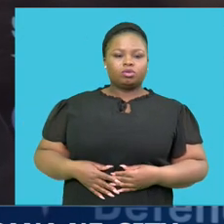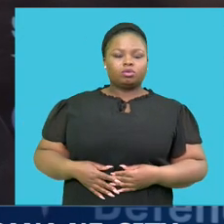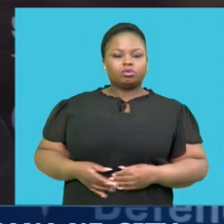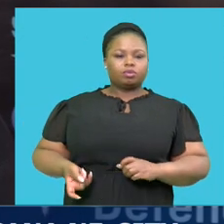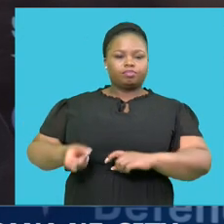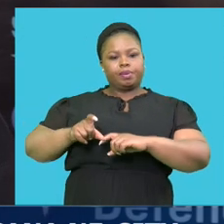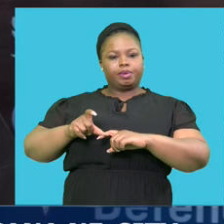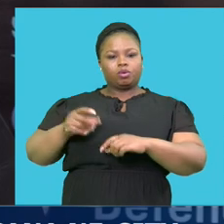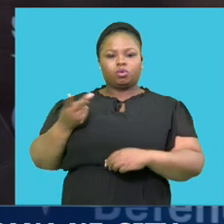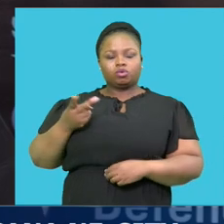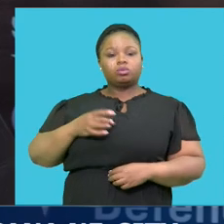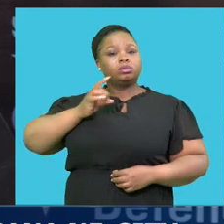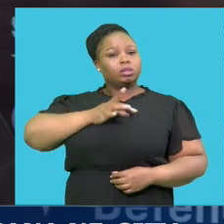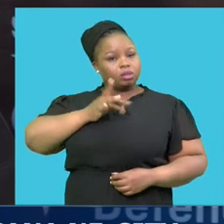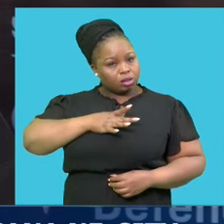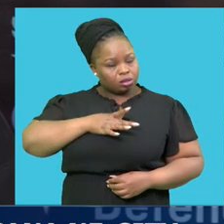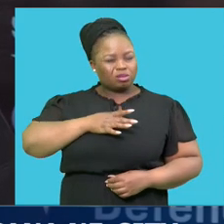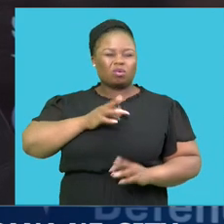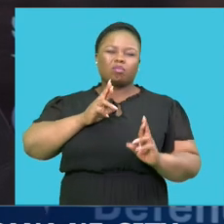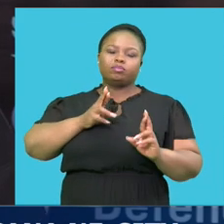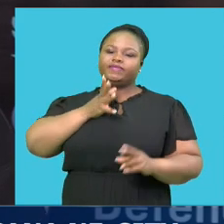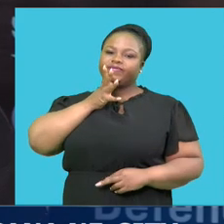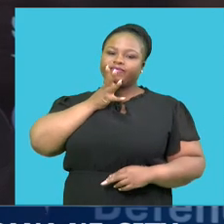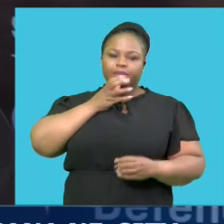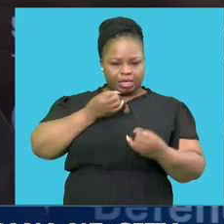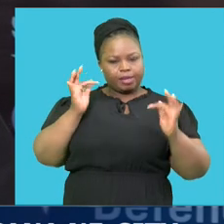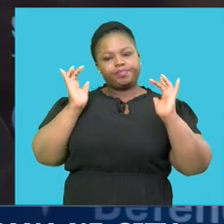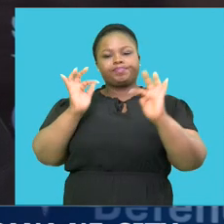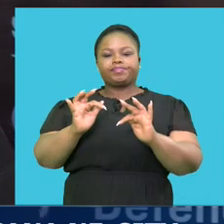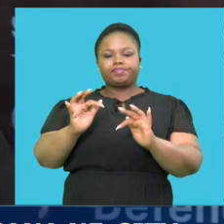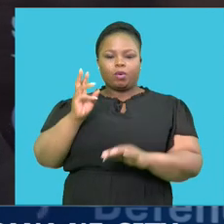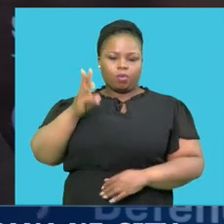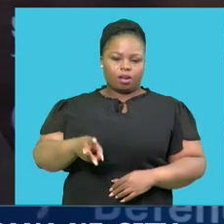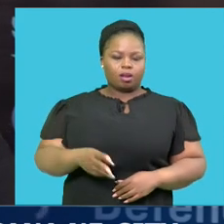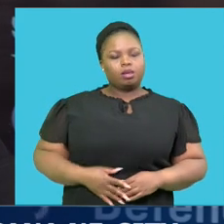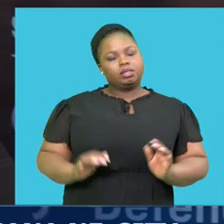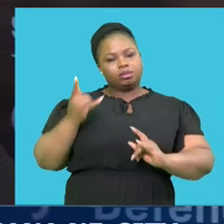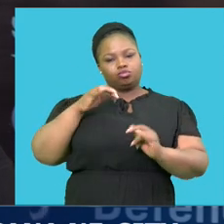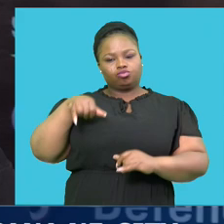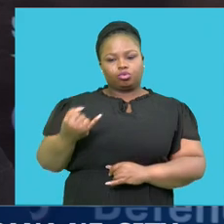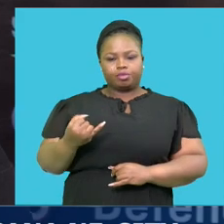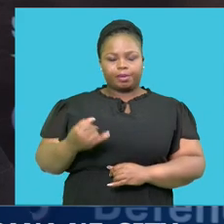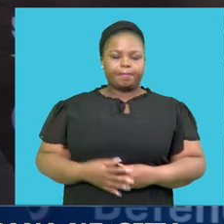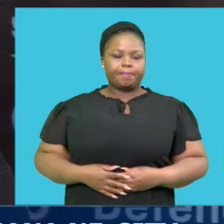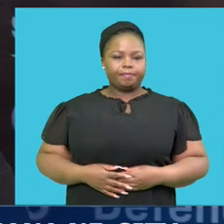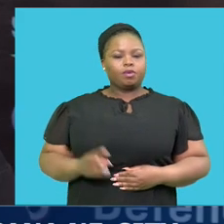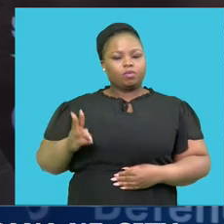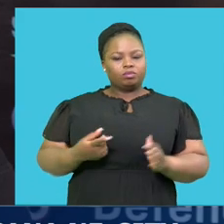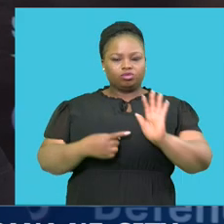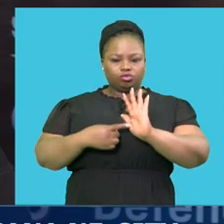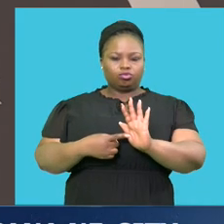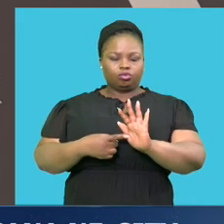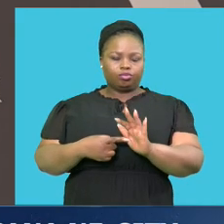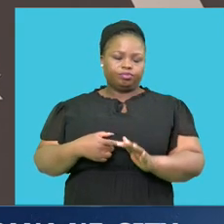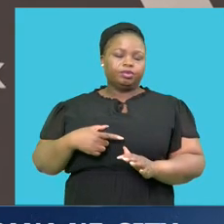well. And on Saturday, hopefully thousands of other stooges will gather at the Metro Center to amplify this